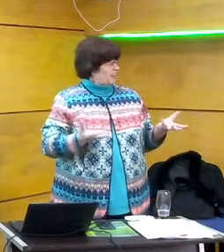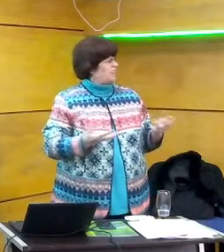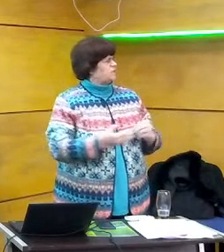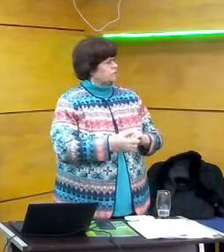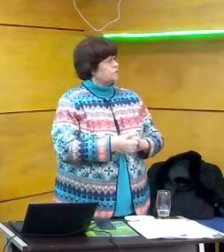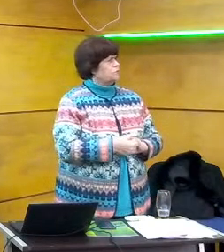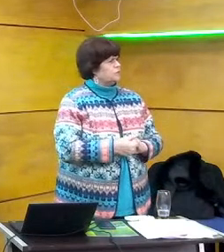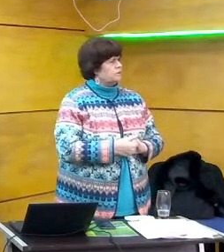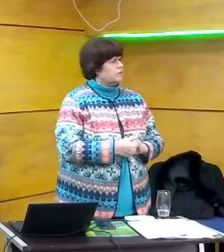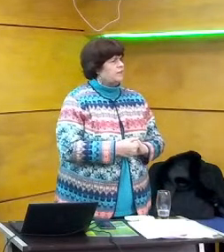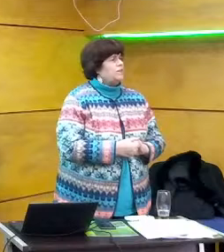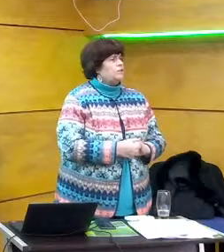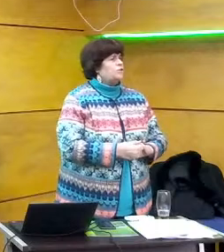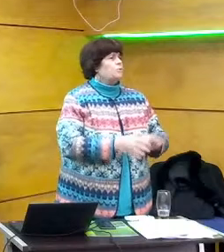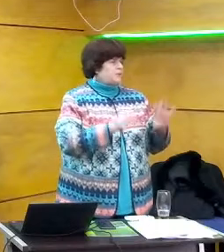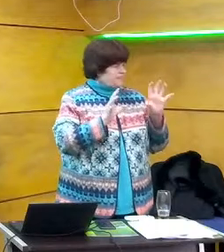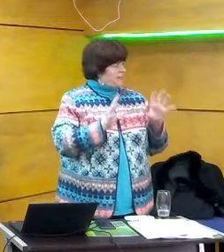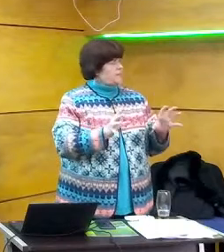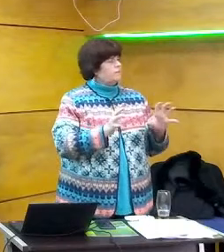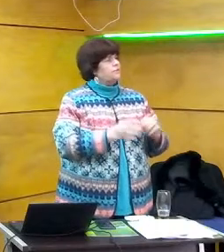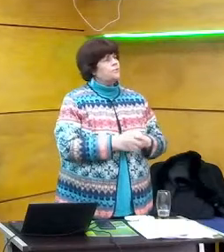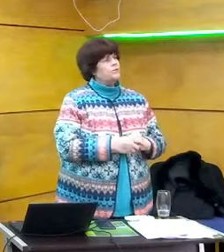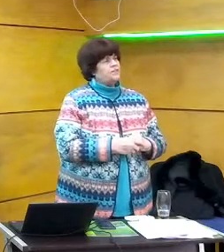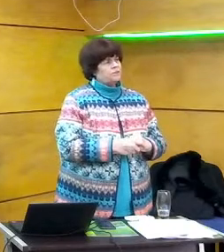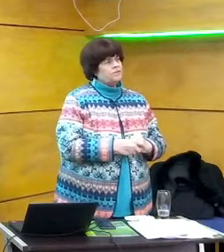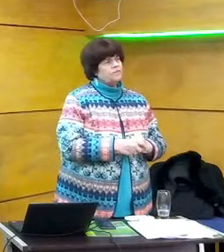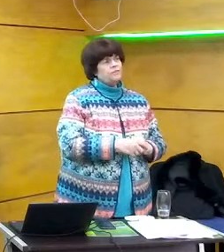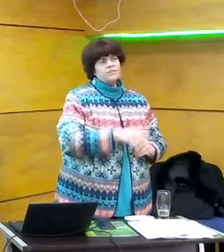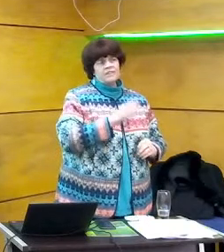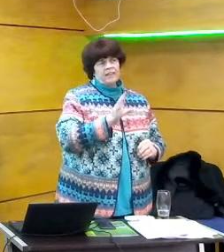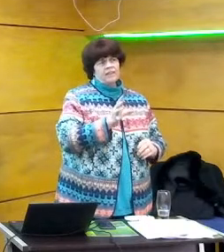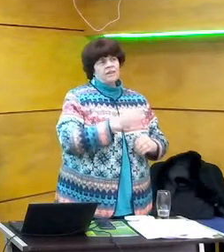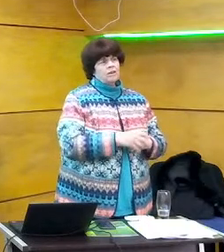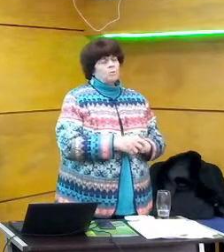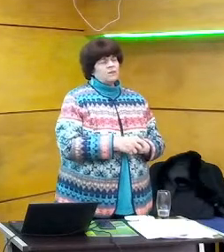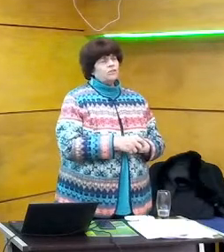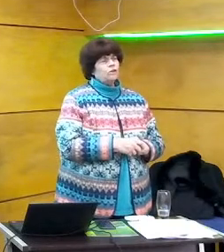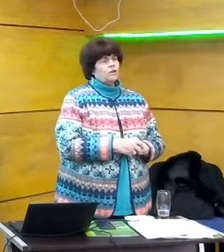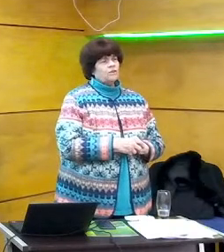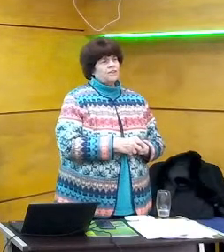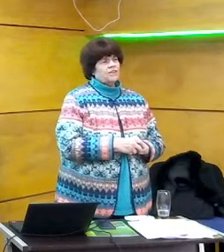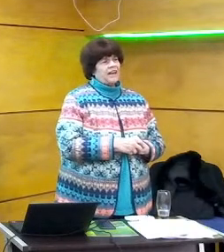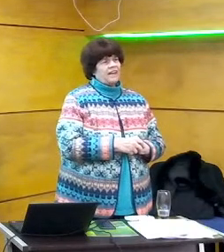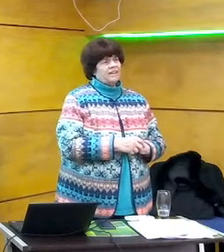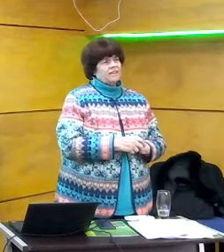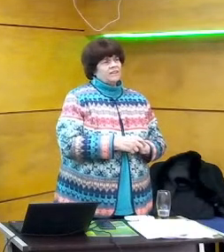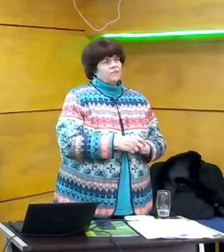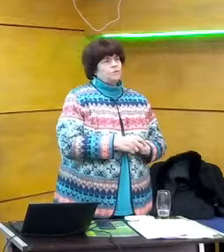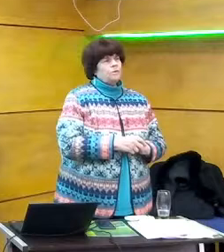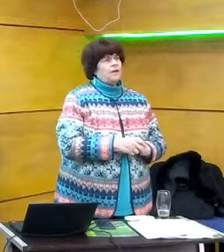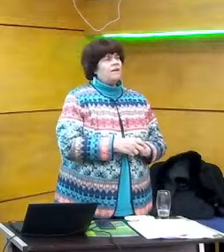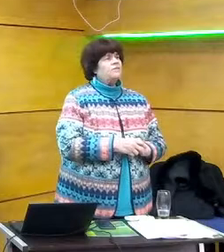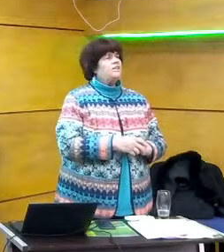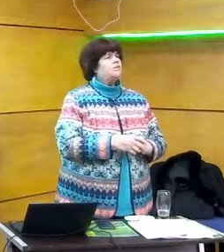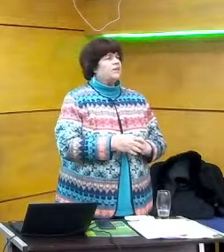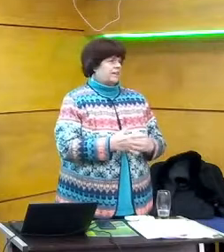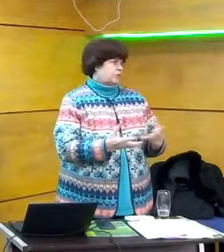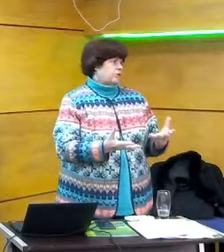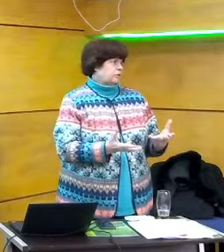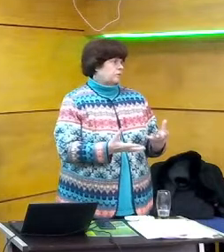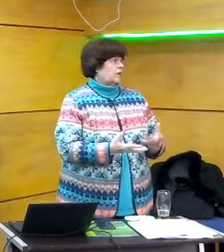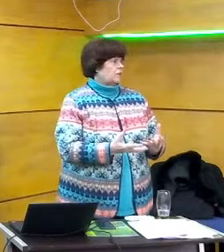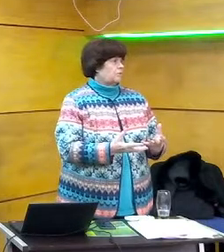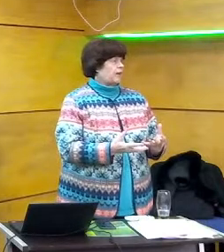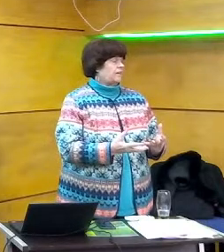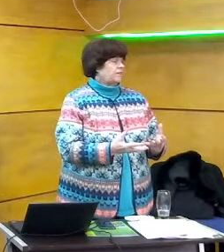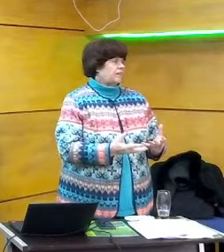the international schools. So we stayed there for 3 years. If you stay much longer than that, you don't have the